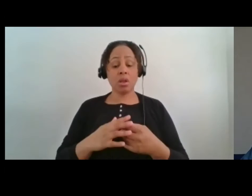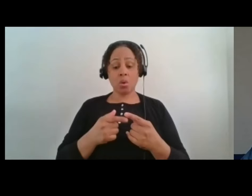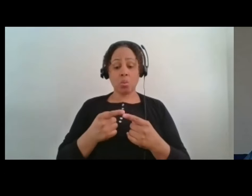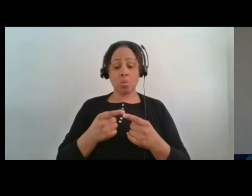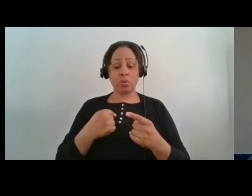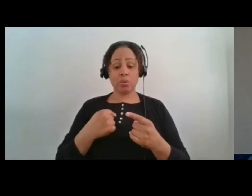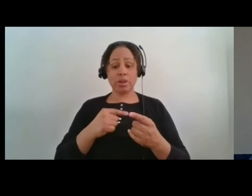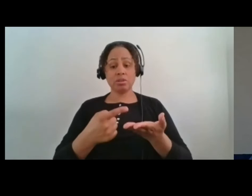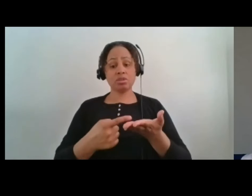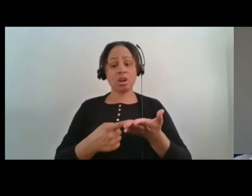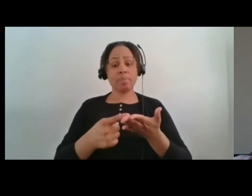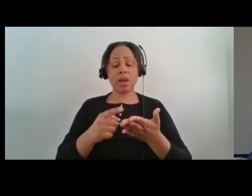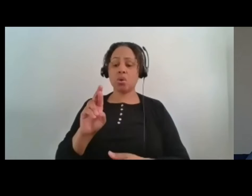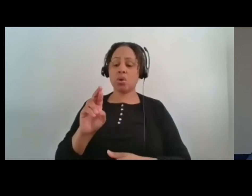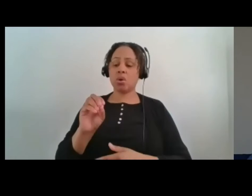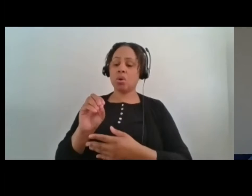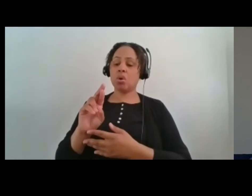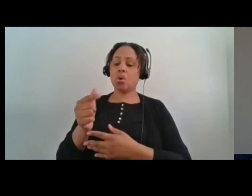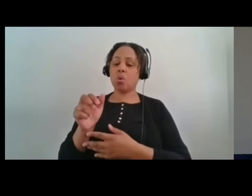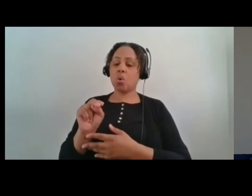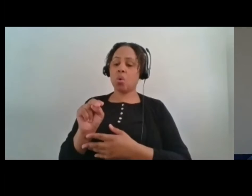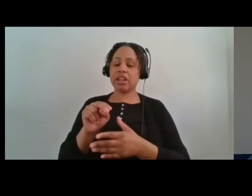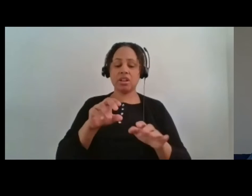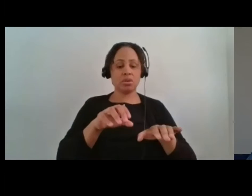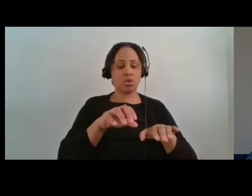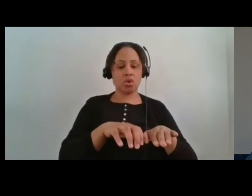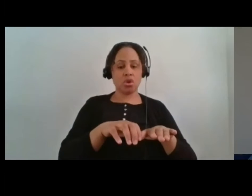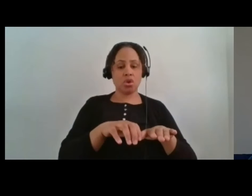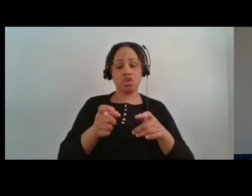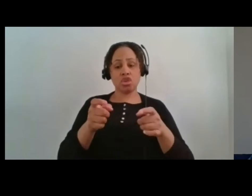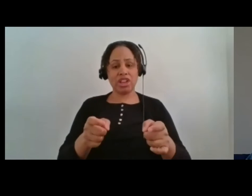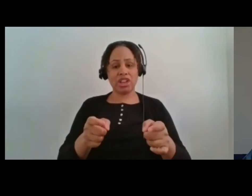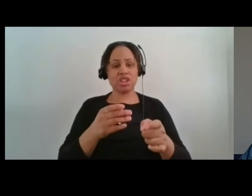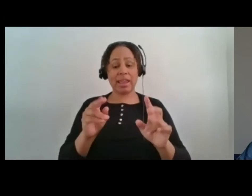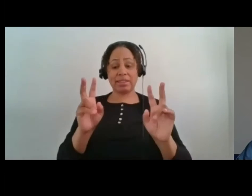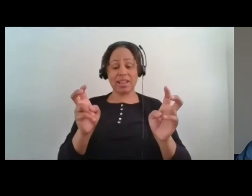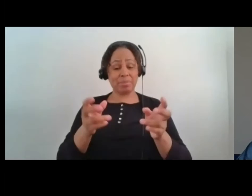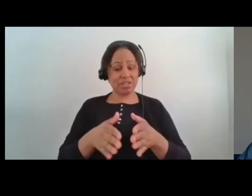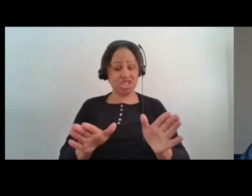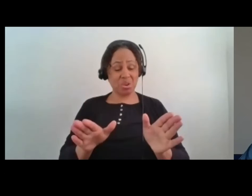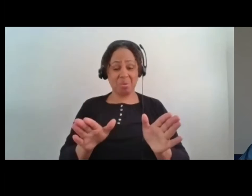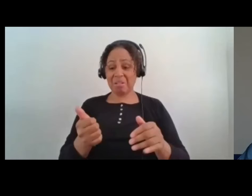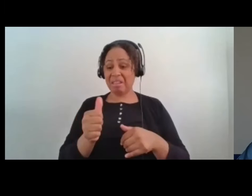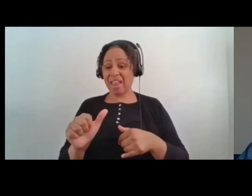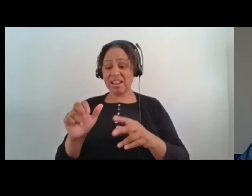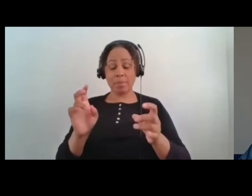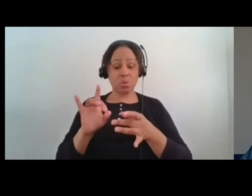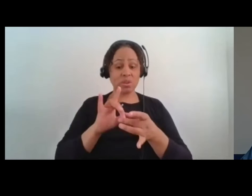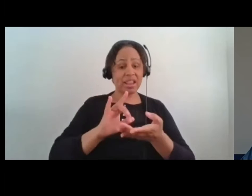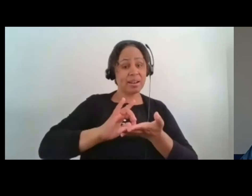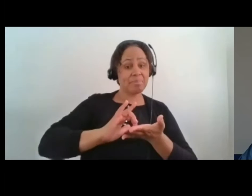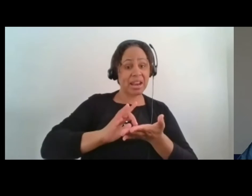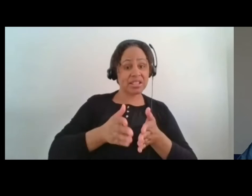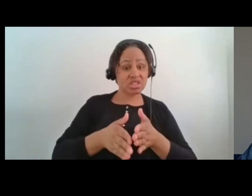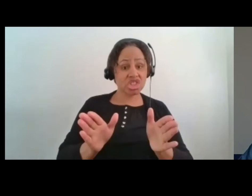in general, anything that has to do with the realm of medicine and health, it's important to mention one of